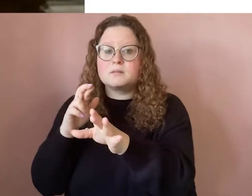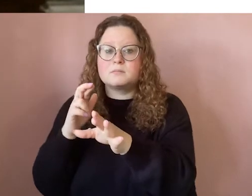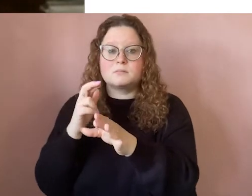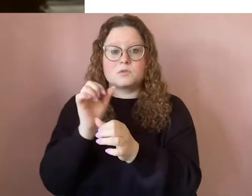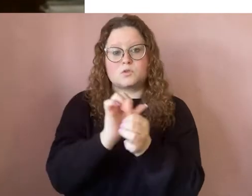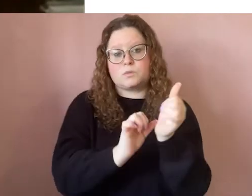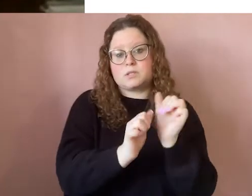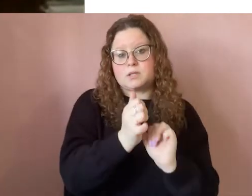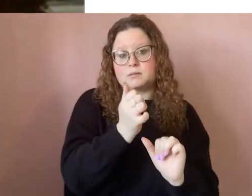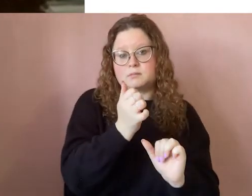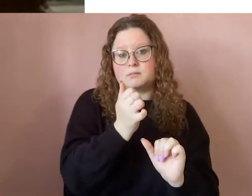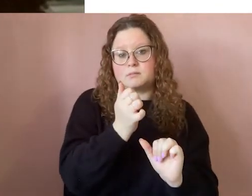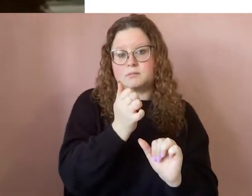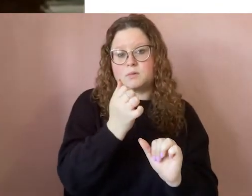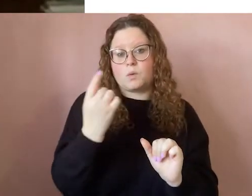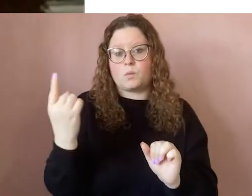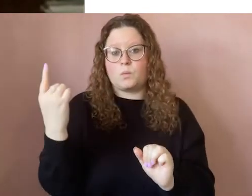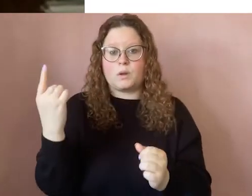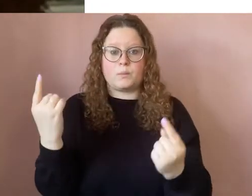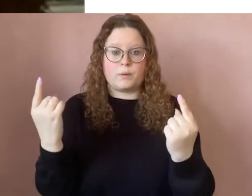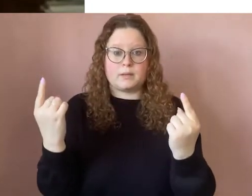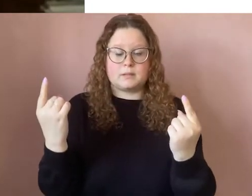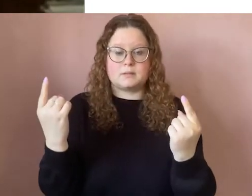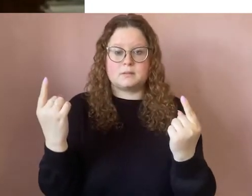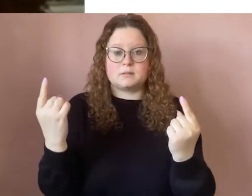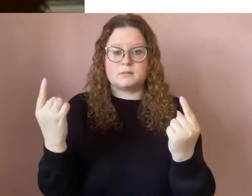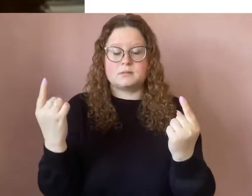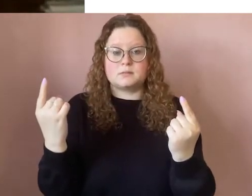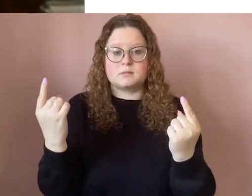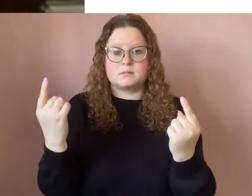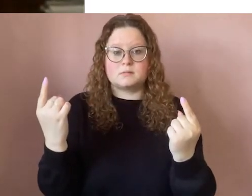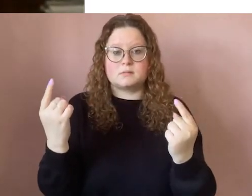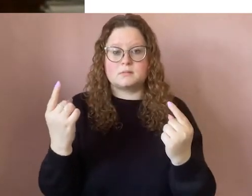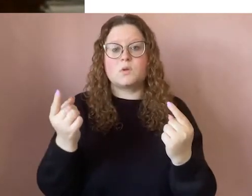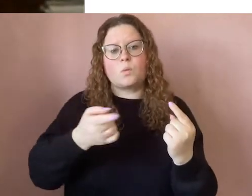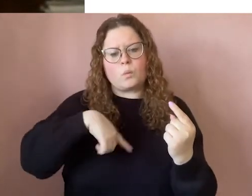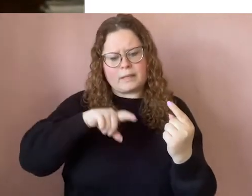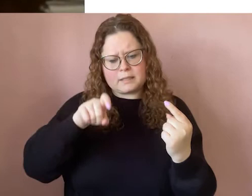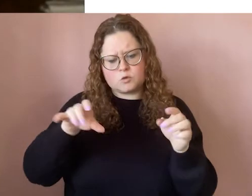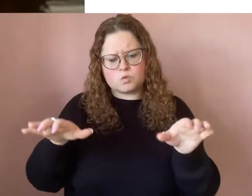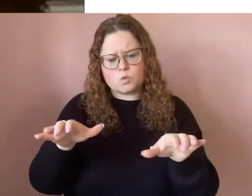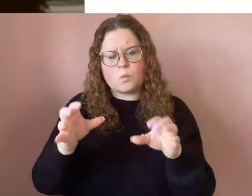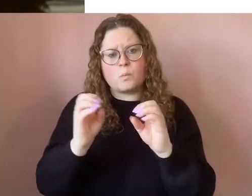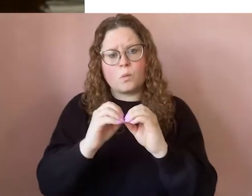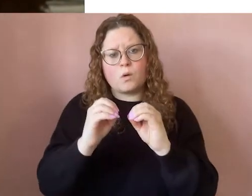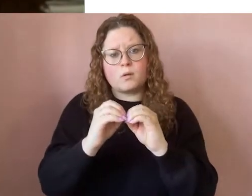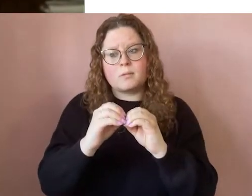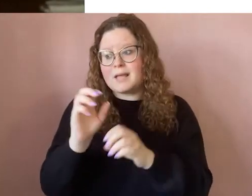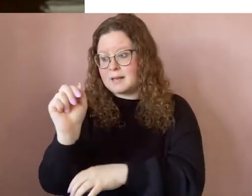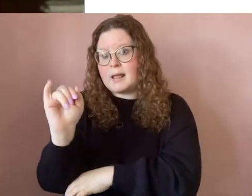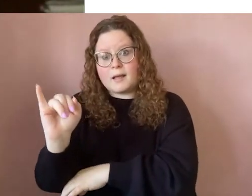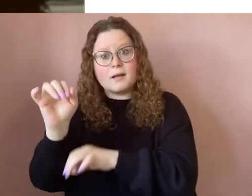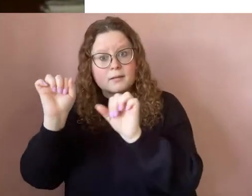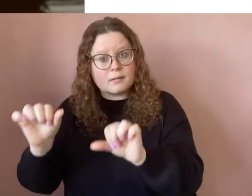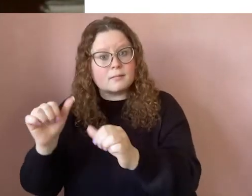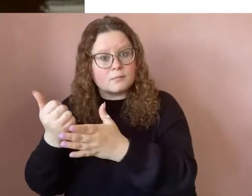1 and 1. So we've got work to do in that regard, and this is where artificial intelligence can help.